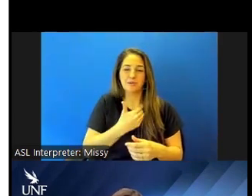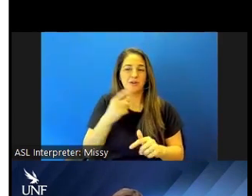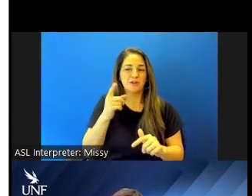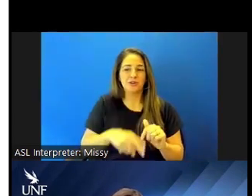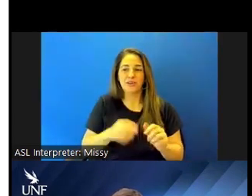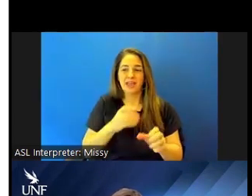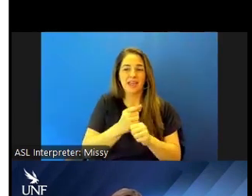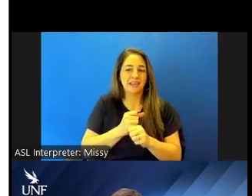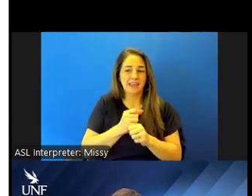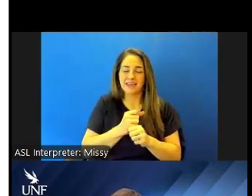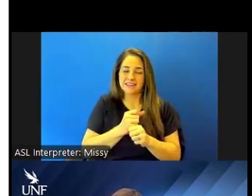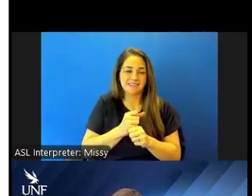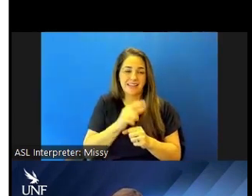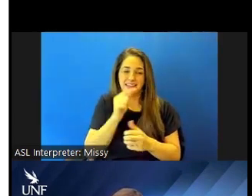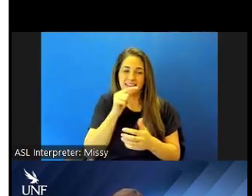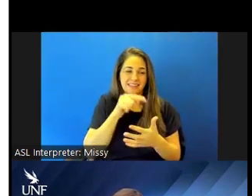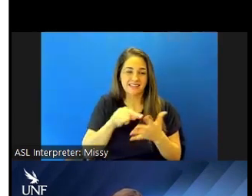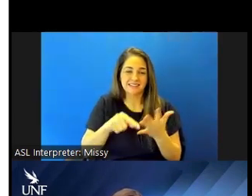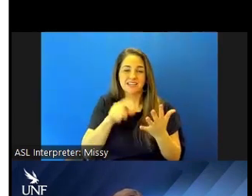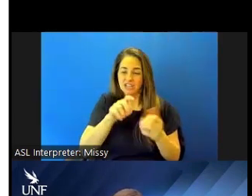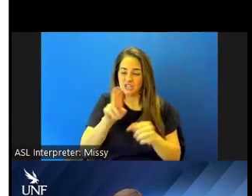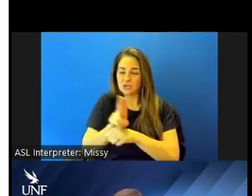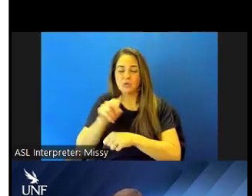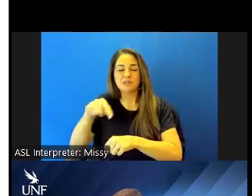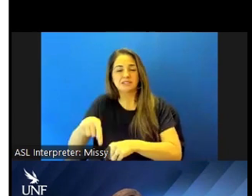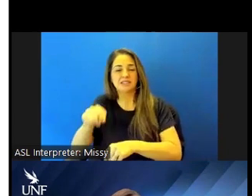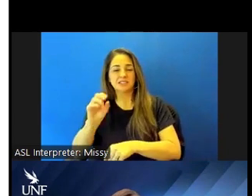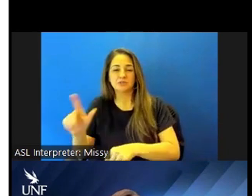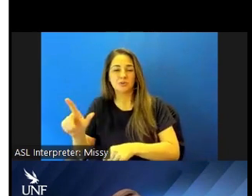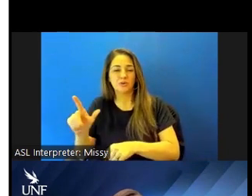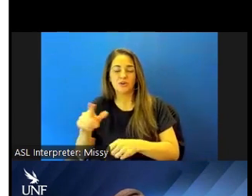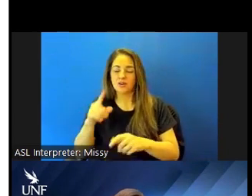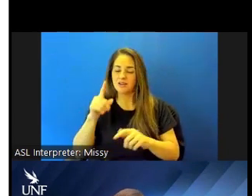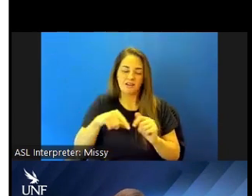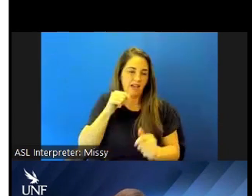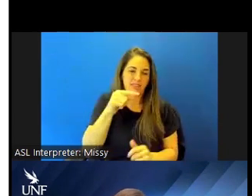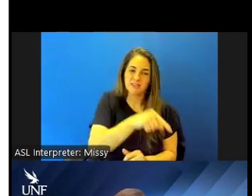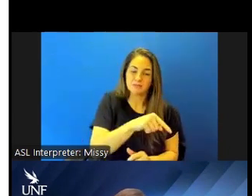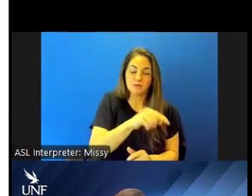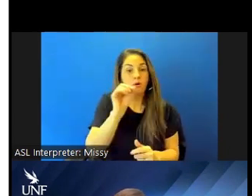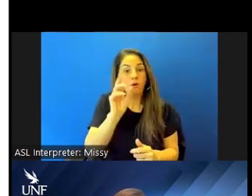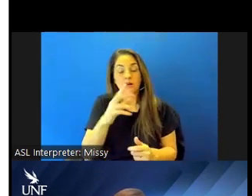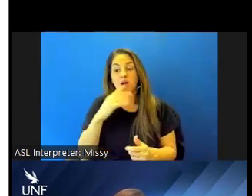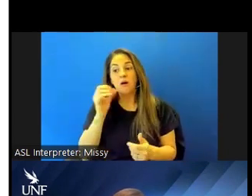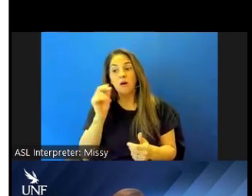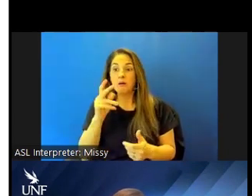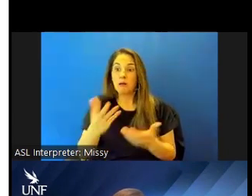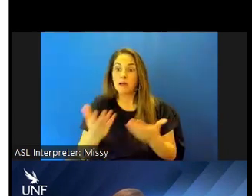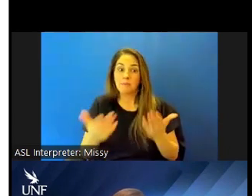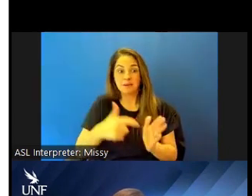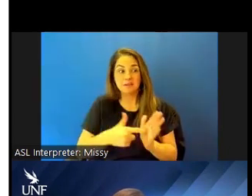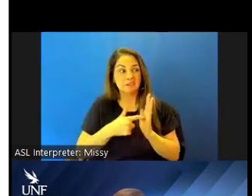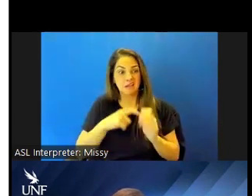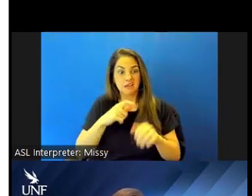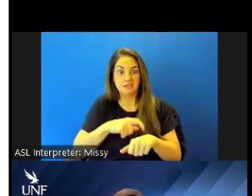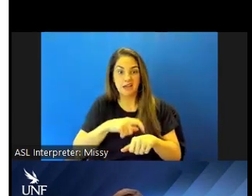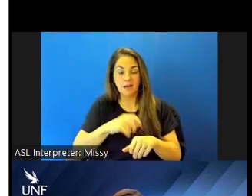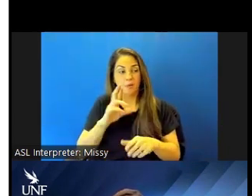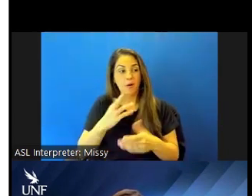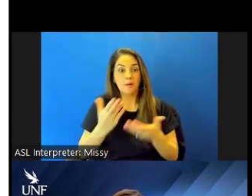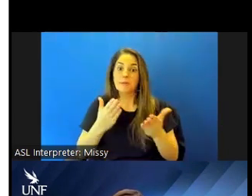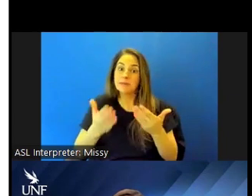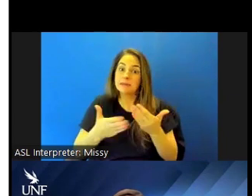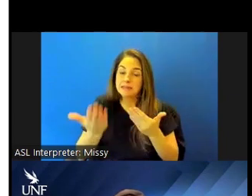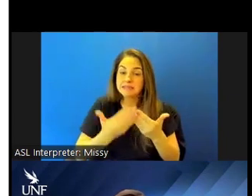the blue tool. You need to use the tool that's already in our toolbox. Or you can look at it and go, okay, this is going to take some time, or it's going to be really easy because